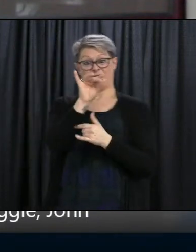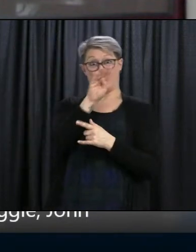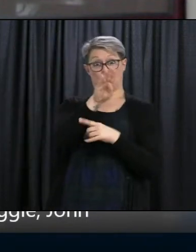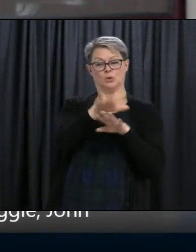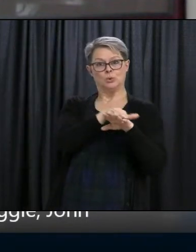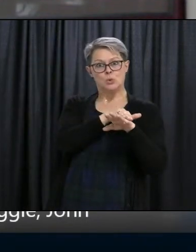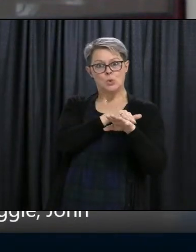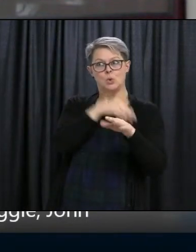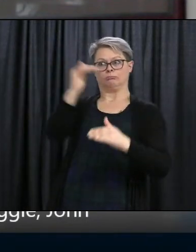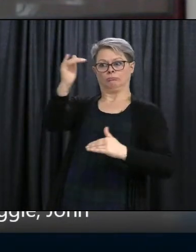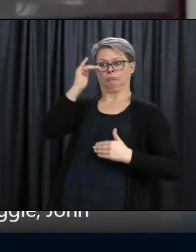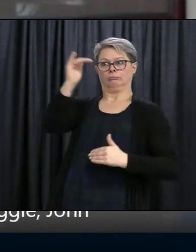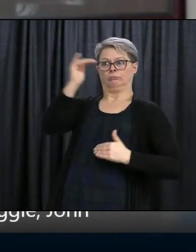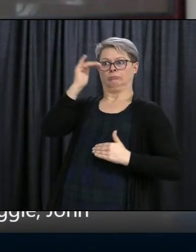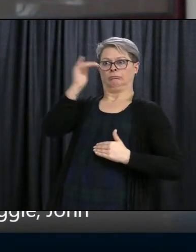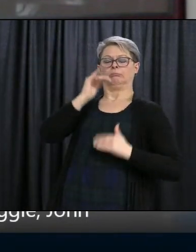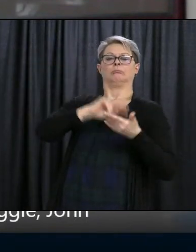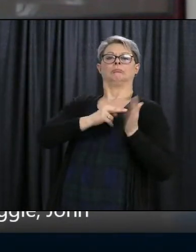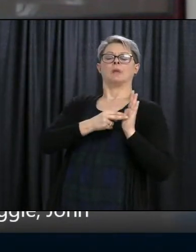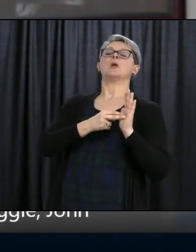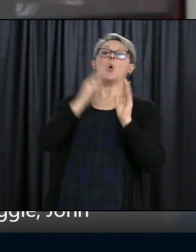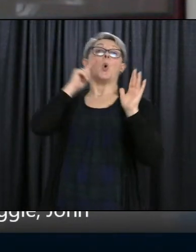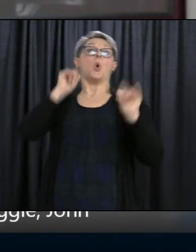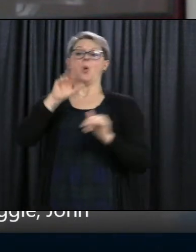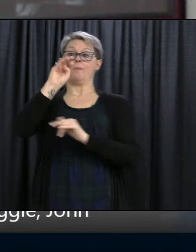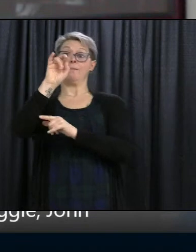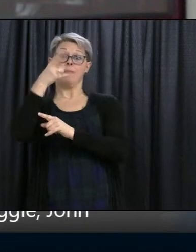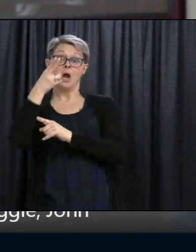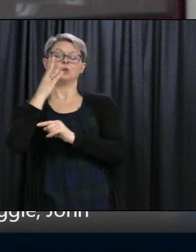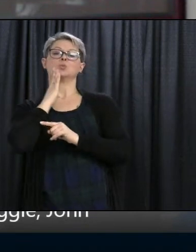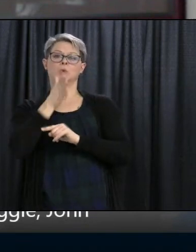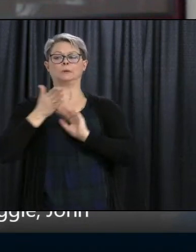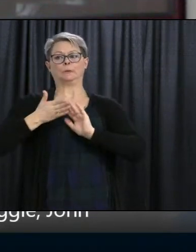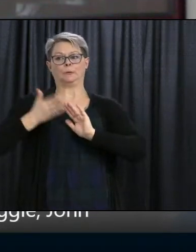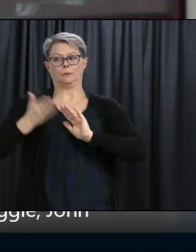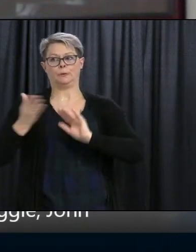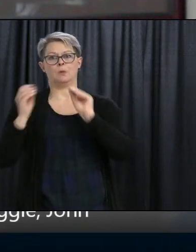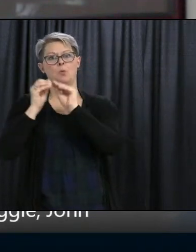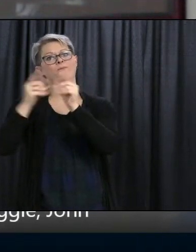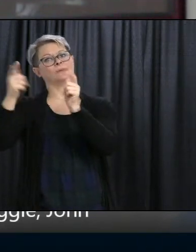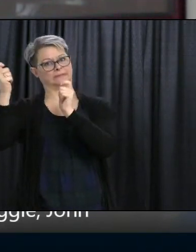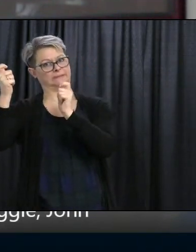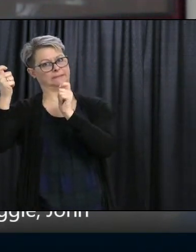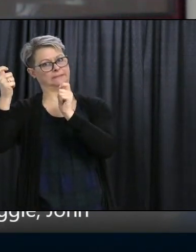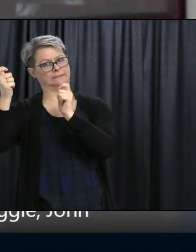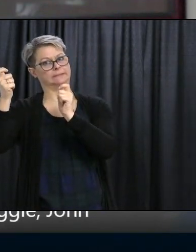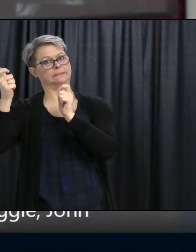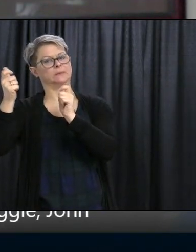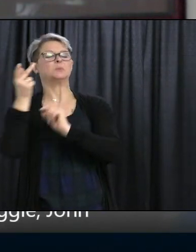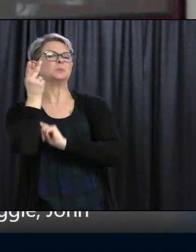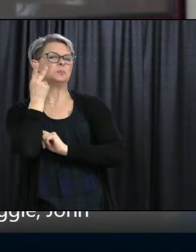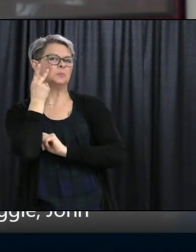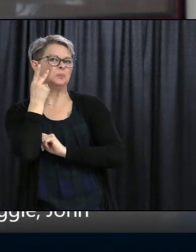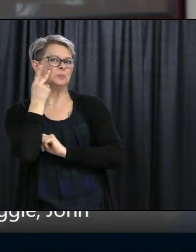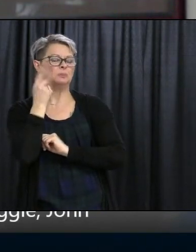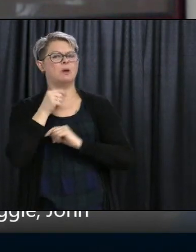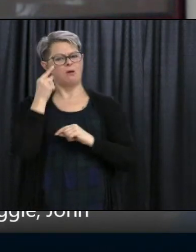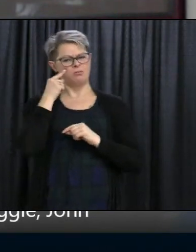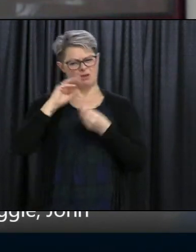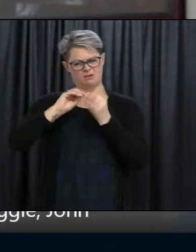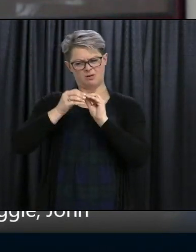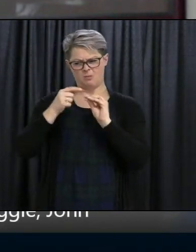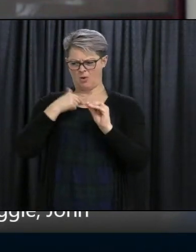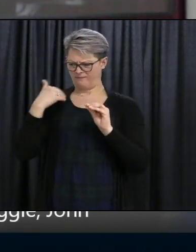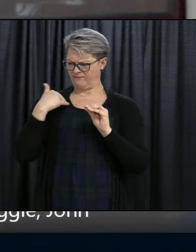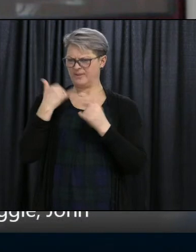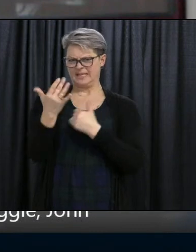in February. That remains to be seen whether they will do that. But those are approximate. I think the figure I had